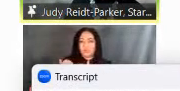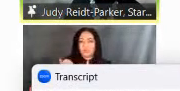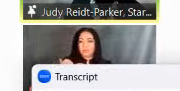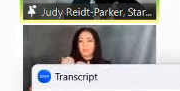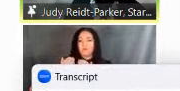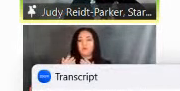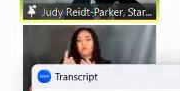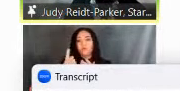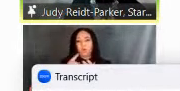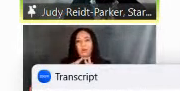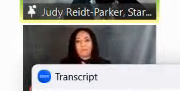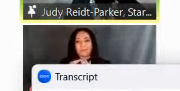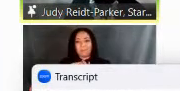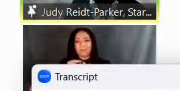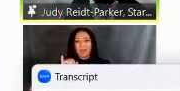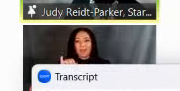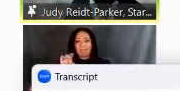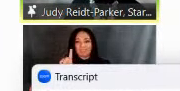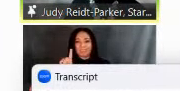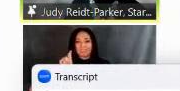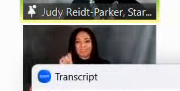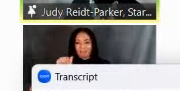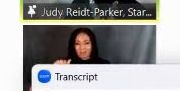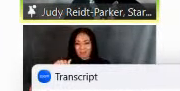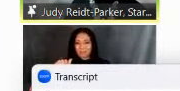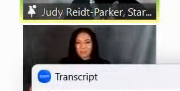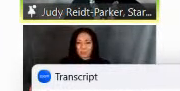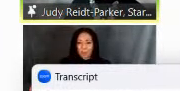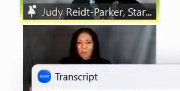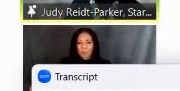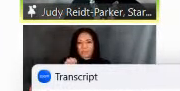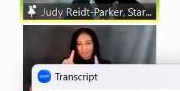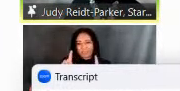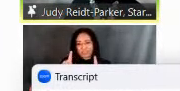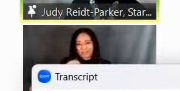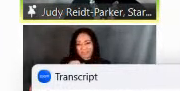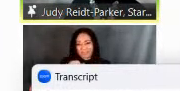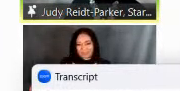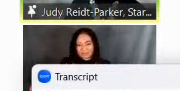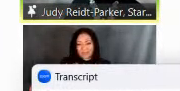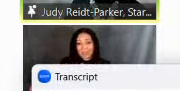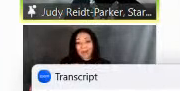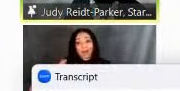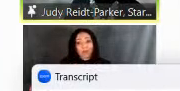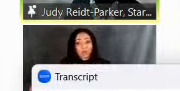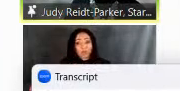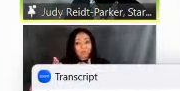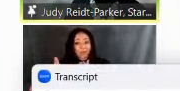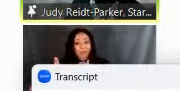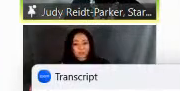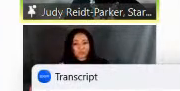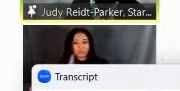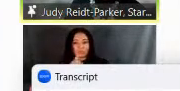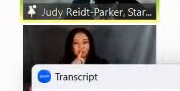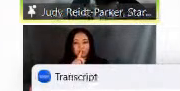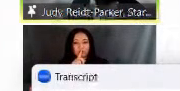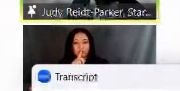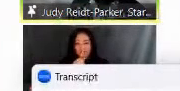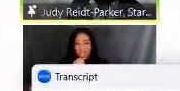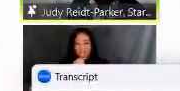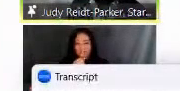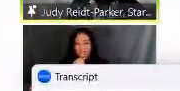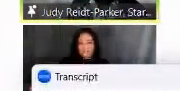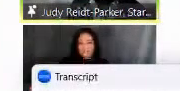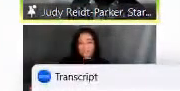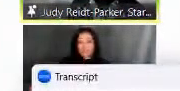IDEA, typically the local education agency, and other service providers to ensure the individual needs of children eligible